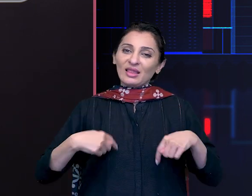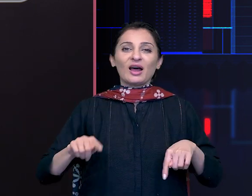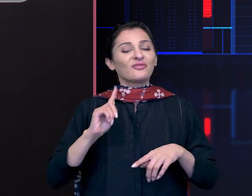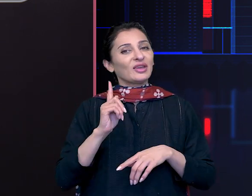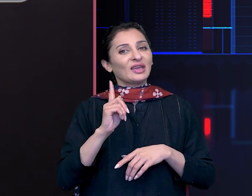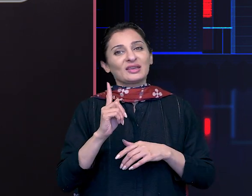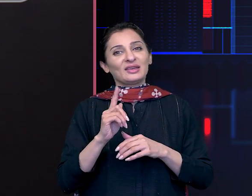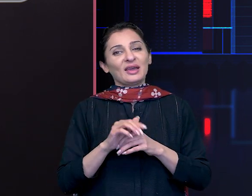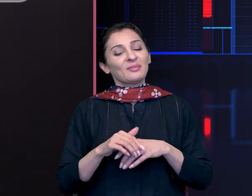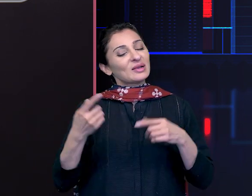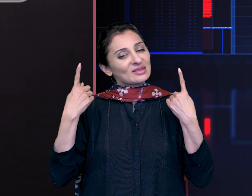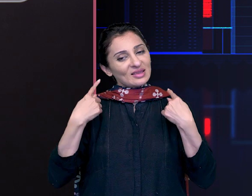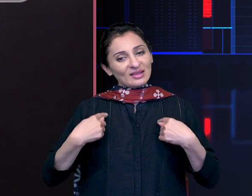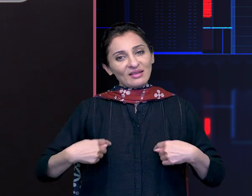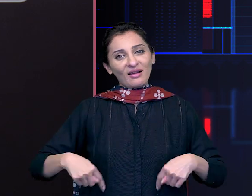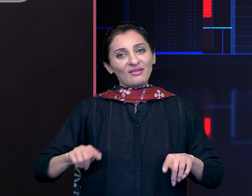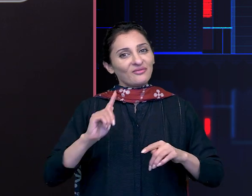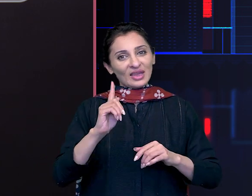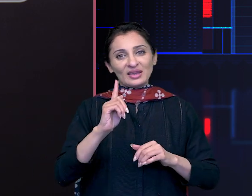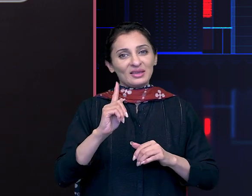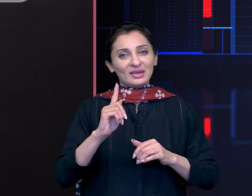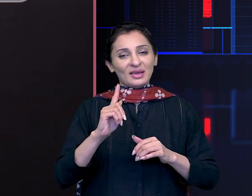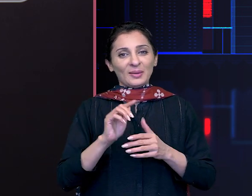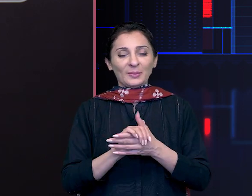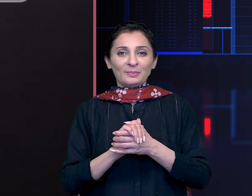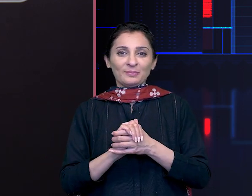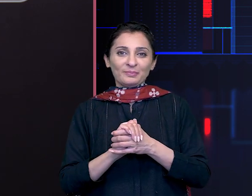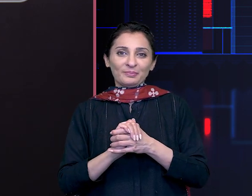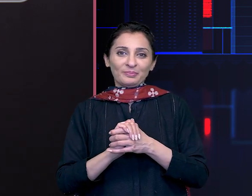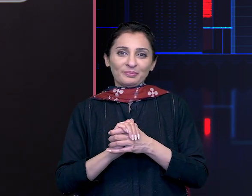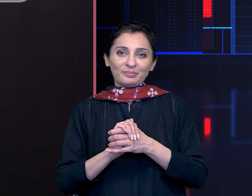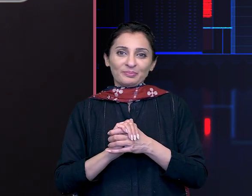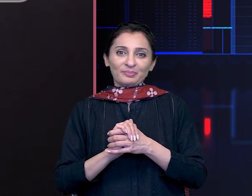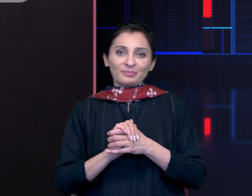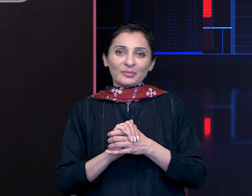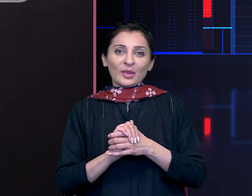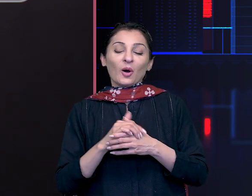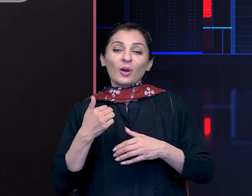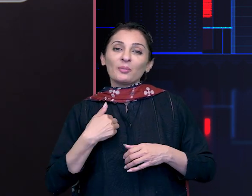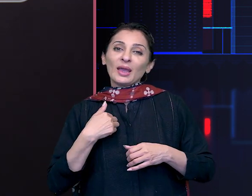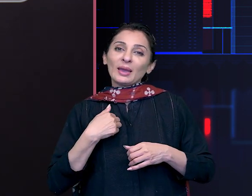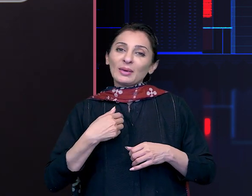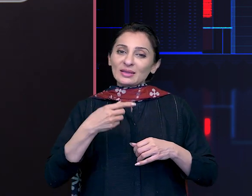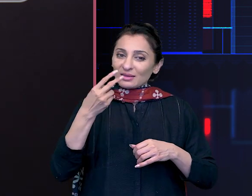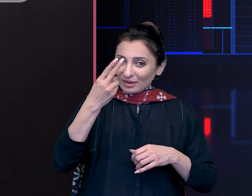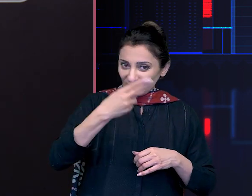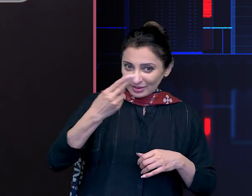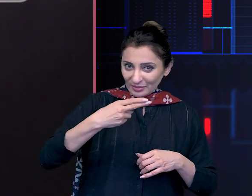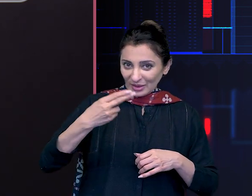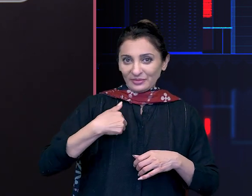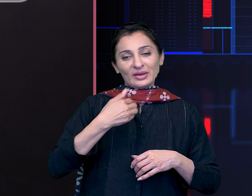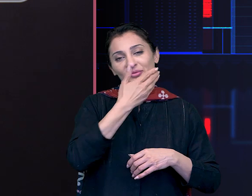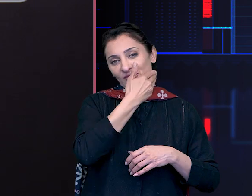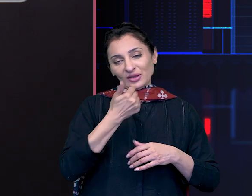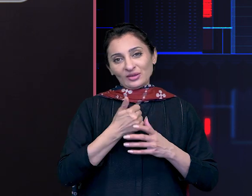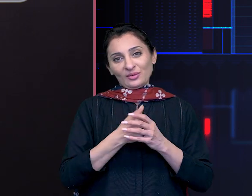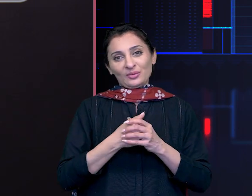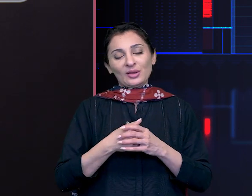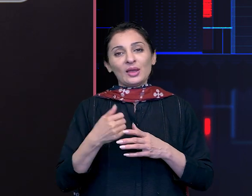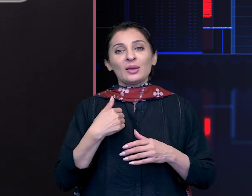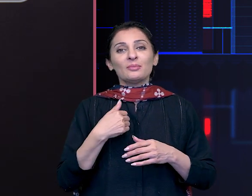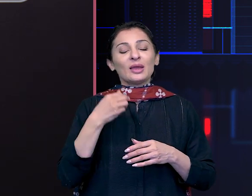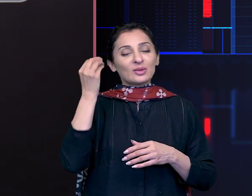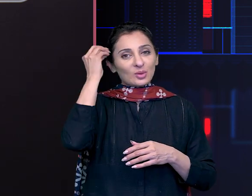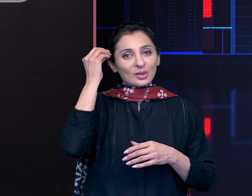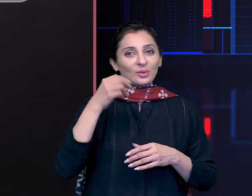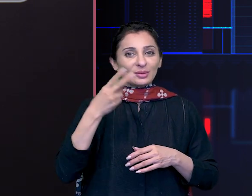this lifetime to engage with people and express myself, I found that art has been the main thing